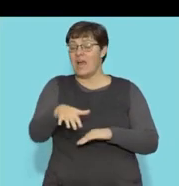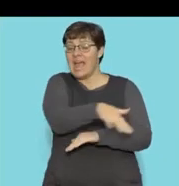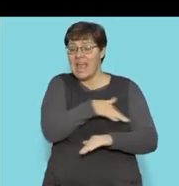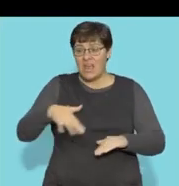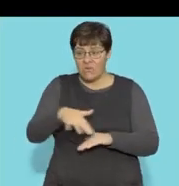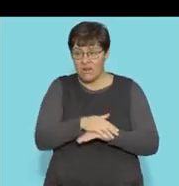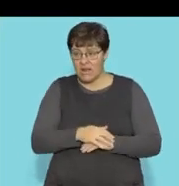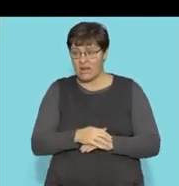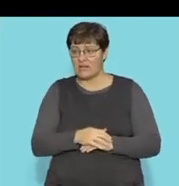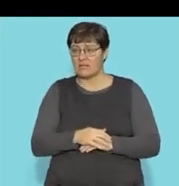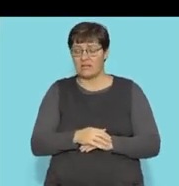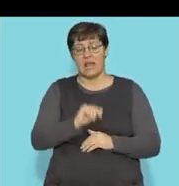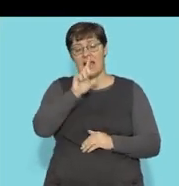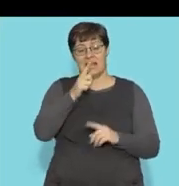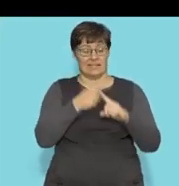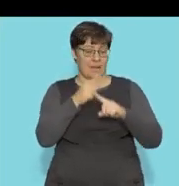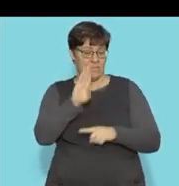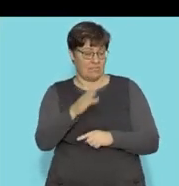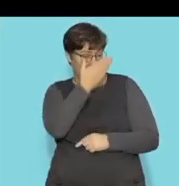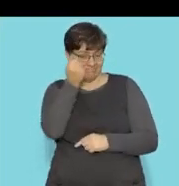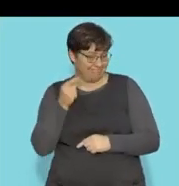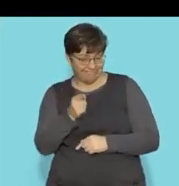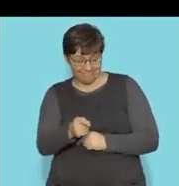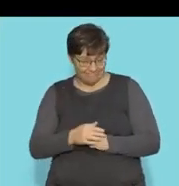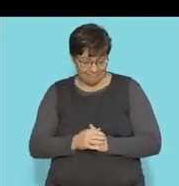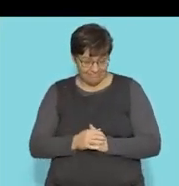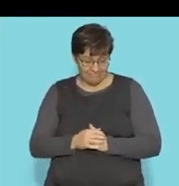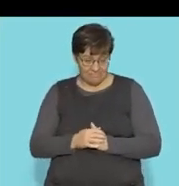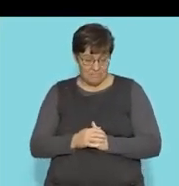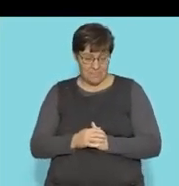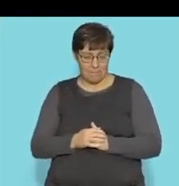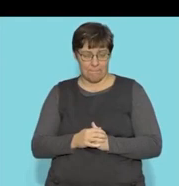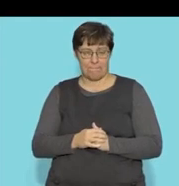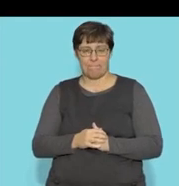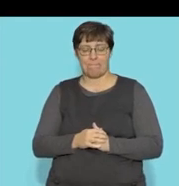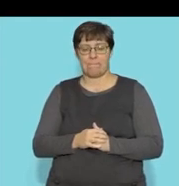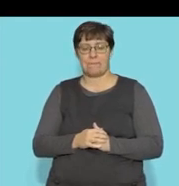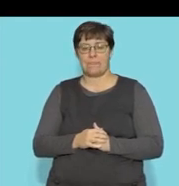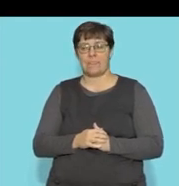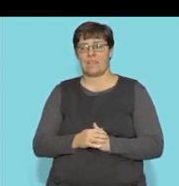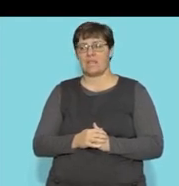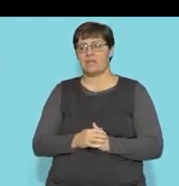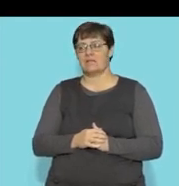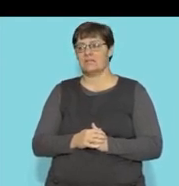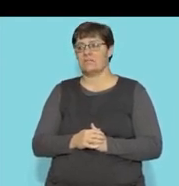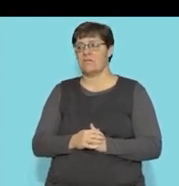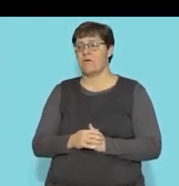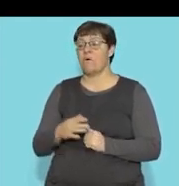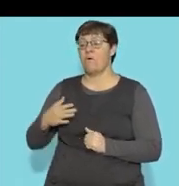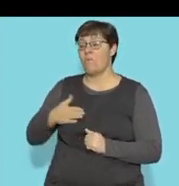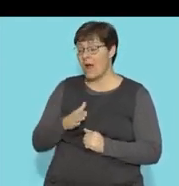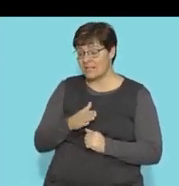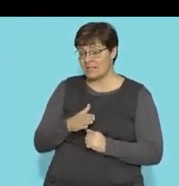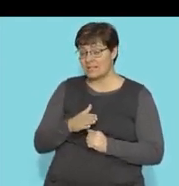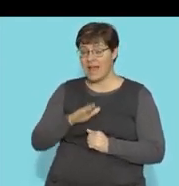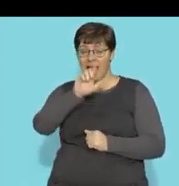of my base is the length times breadth. So I know that that's what I'm investigating. So we want to